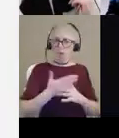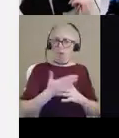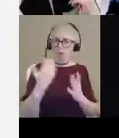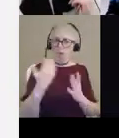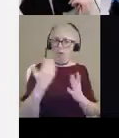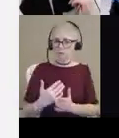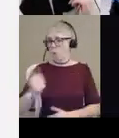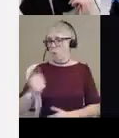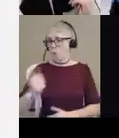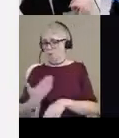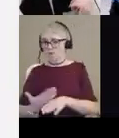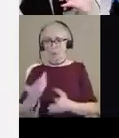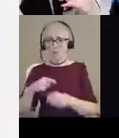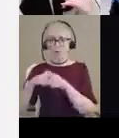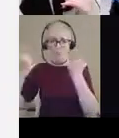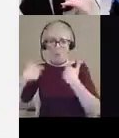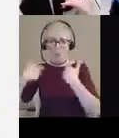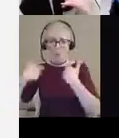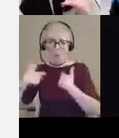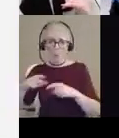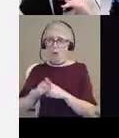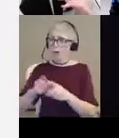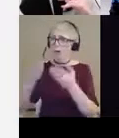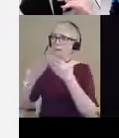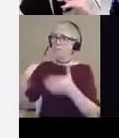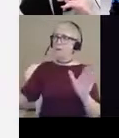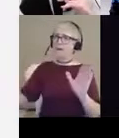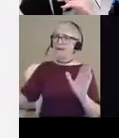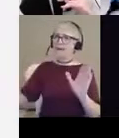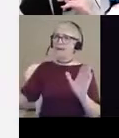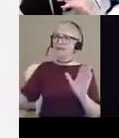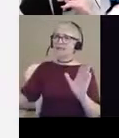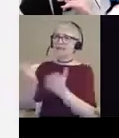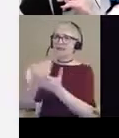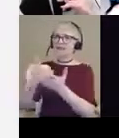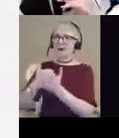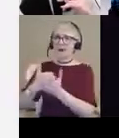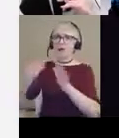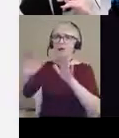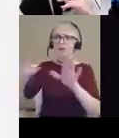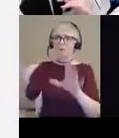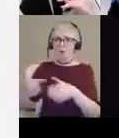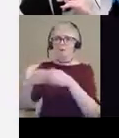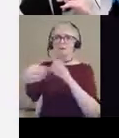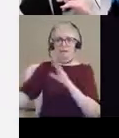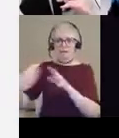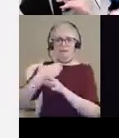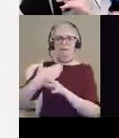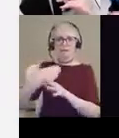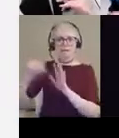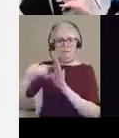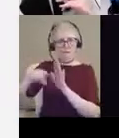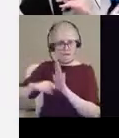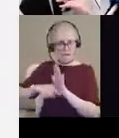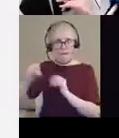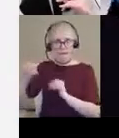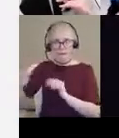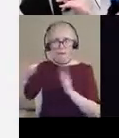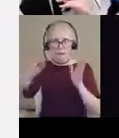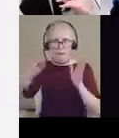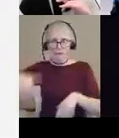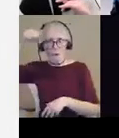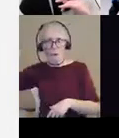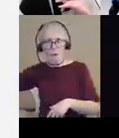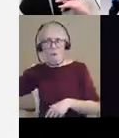legislation, such as in the UK, like the public sector bodies accessibility regulations, absolutely essential that we know what is and